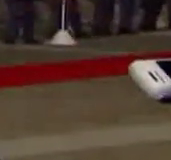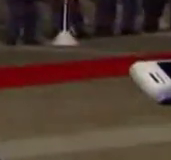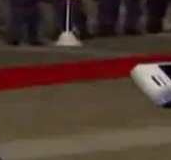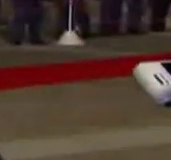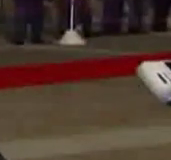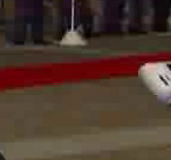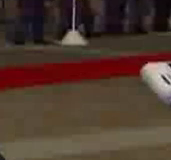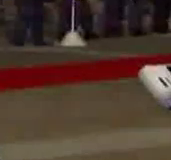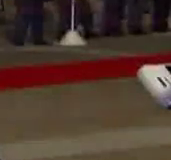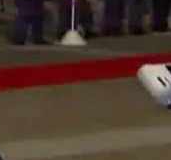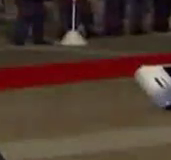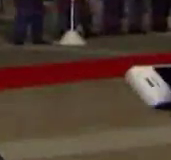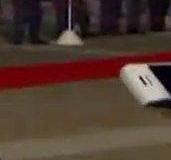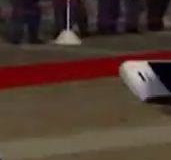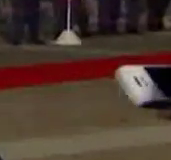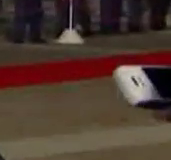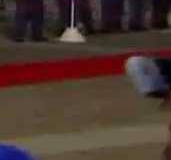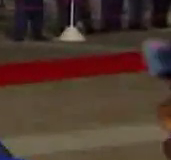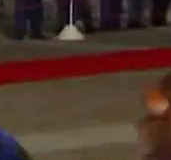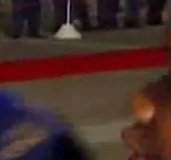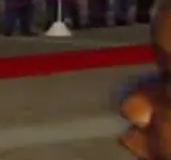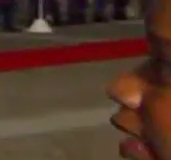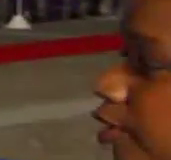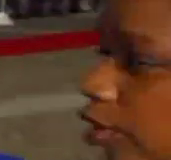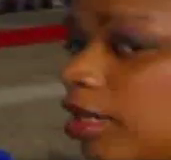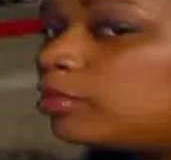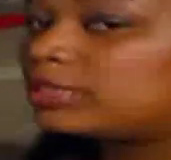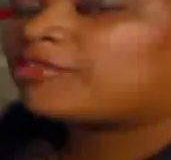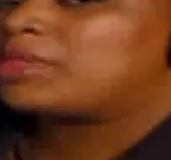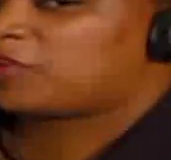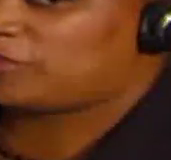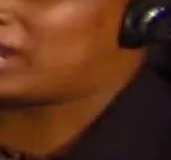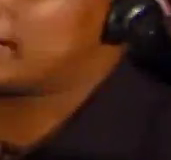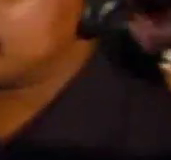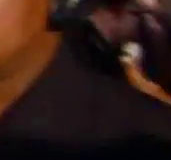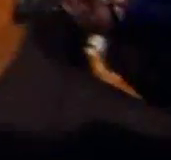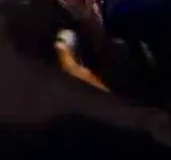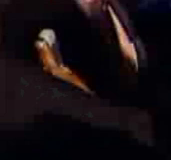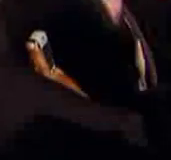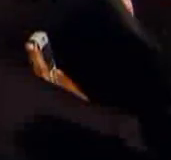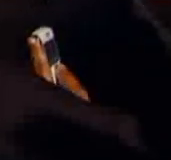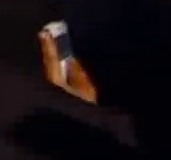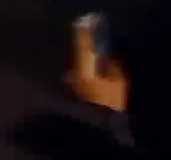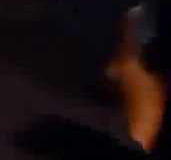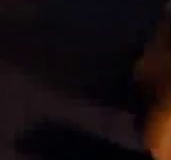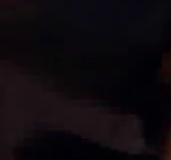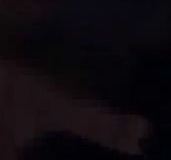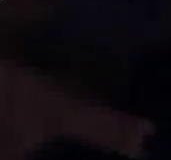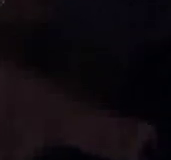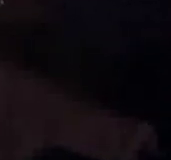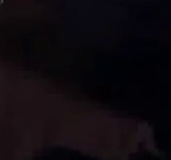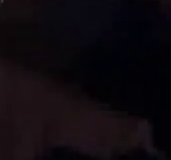and we're not going to address those problems. And that was my disappointment here. Thank you, sir. That's Dr. Mulder from the Freedom Front Plus.